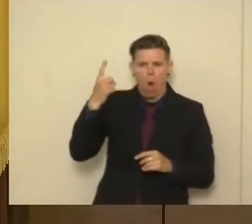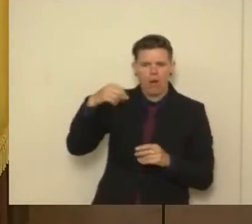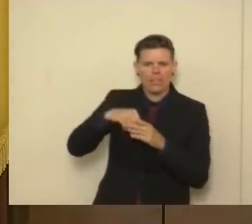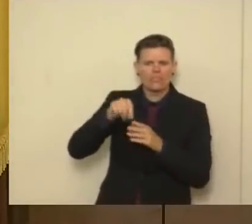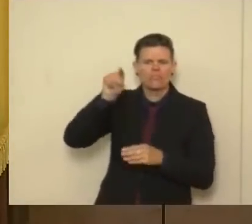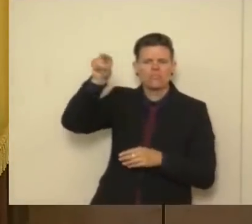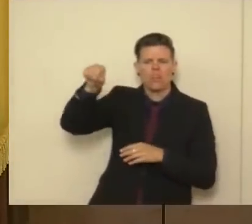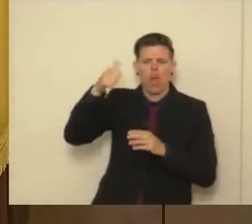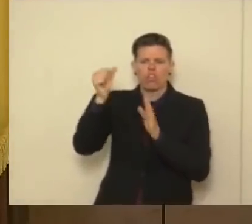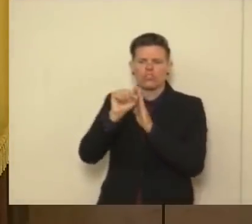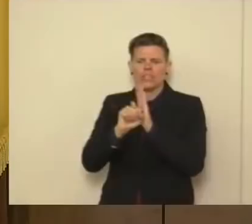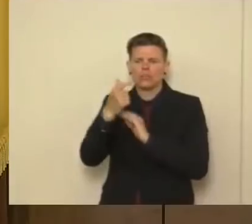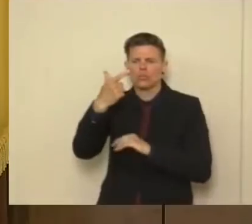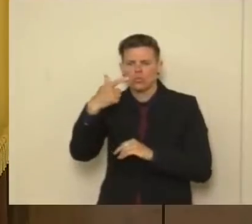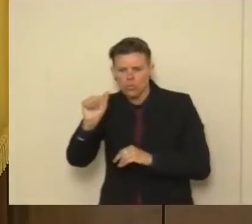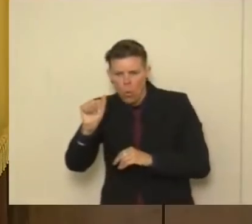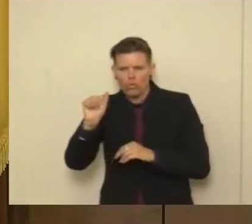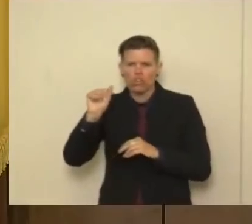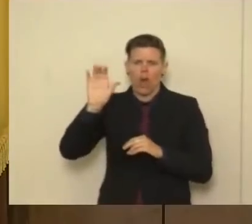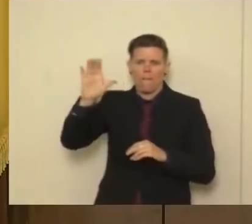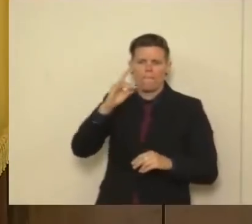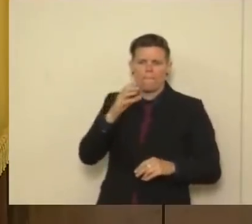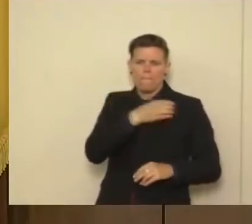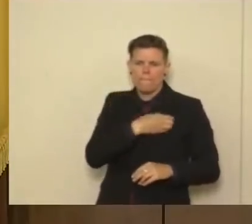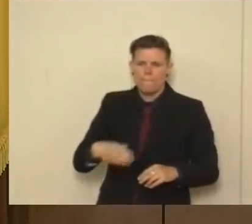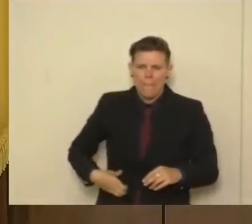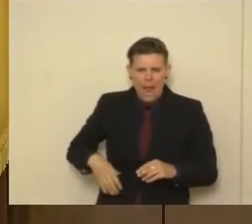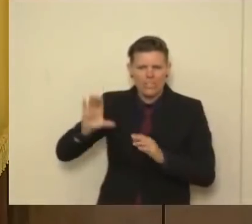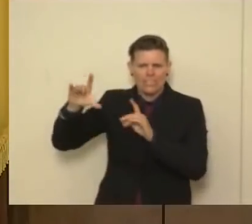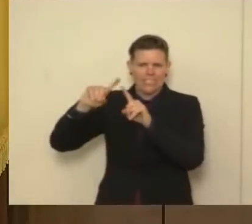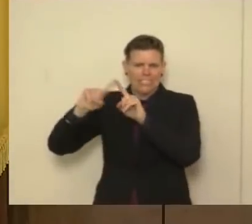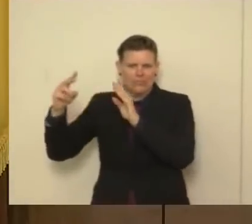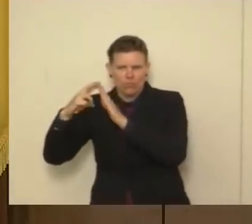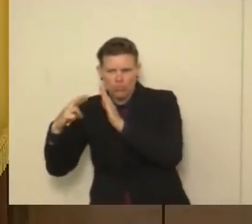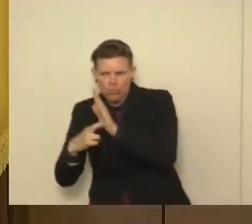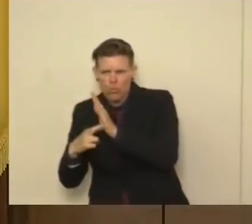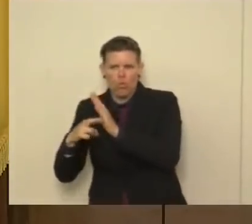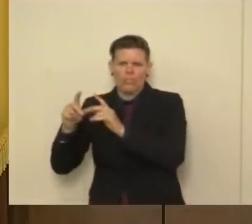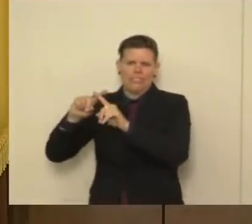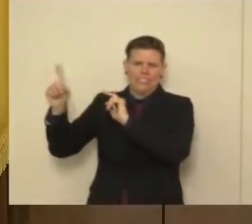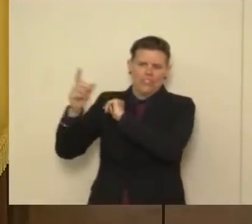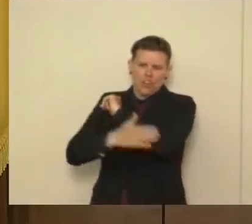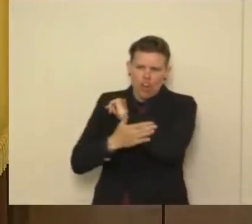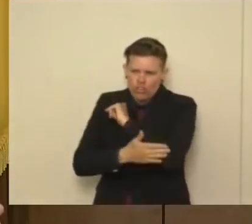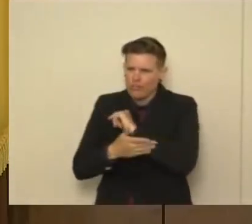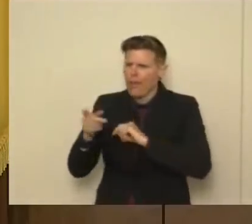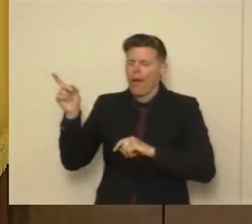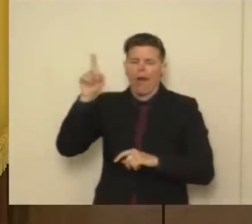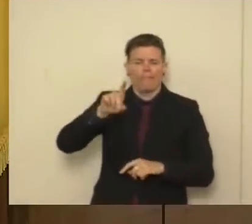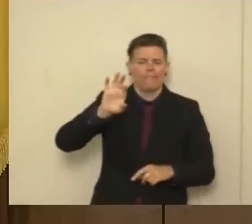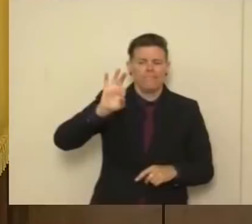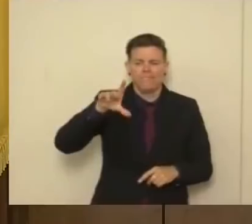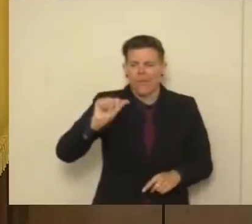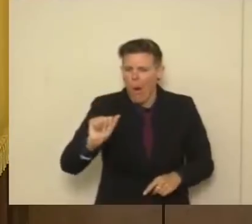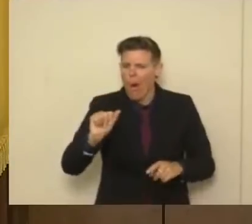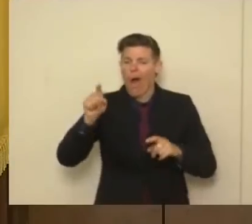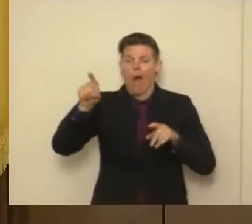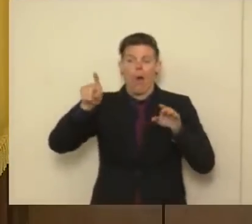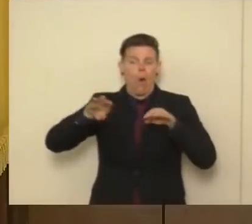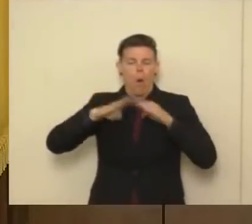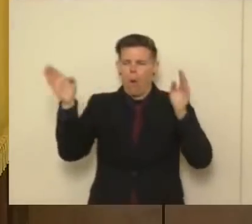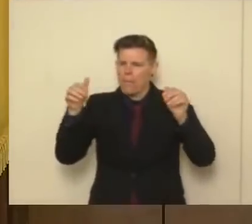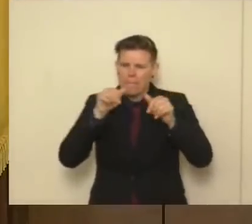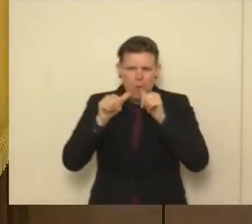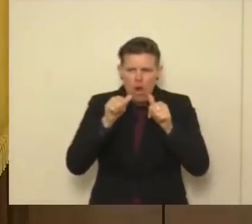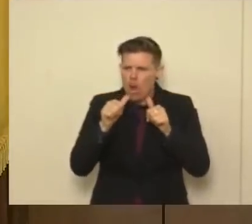and circumstances in a state that's doing something else. You have counties in Florida who are restricting or opening bars, one or the other, and a state